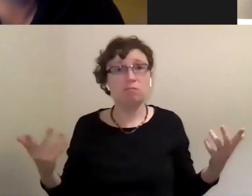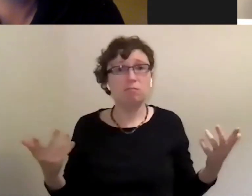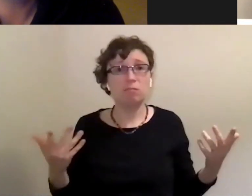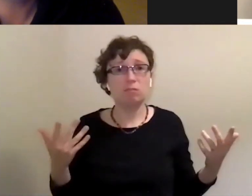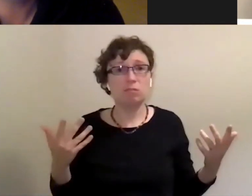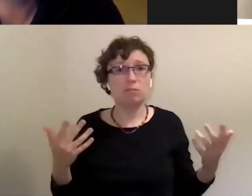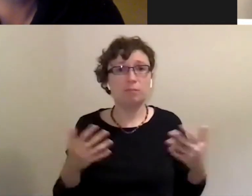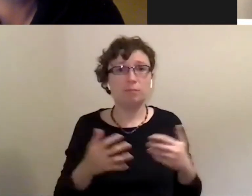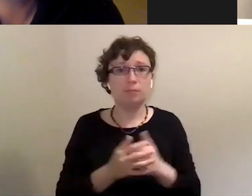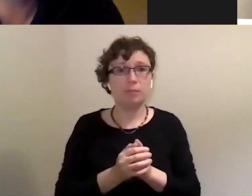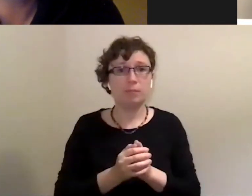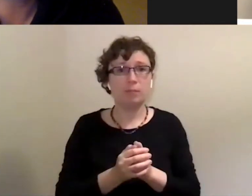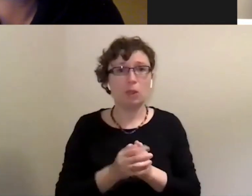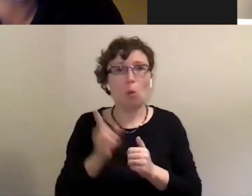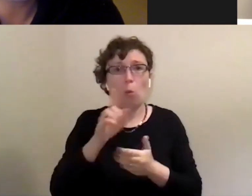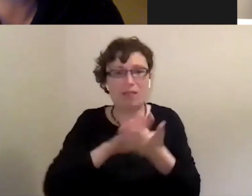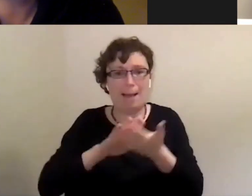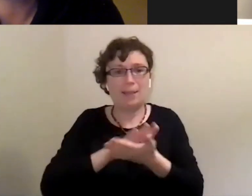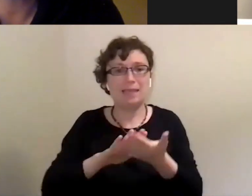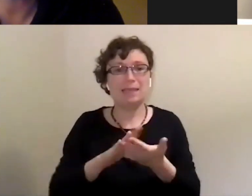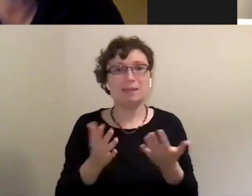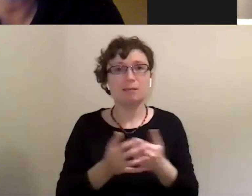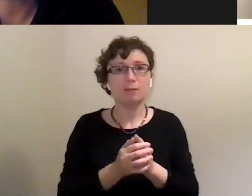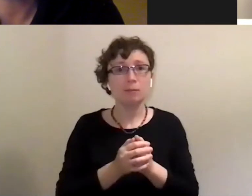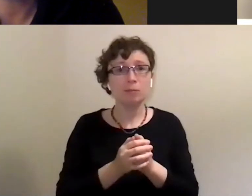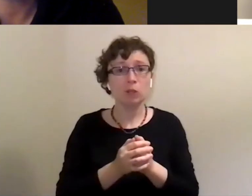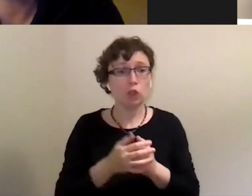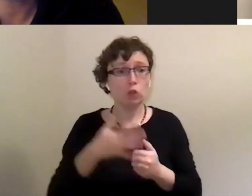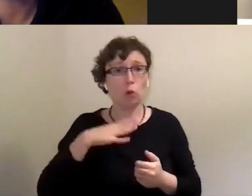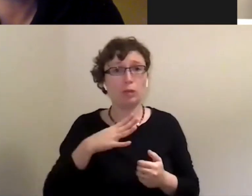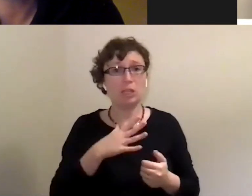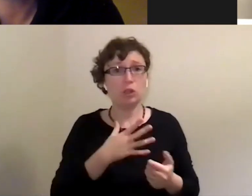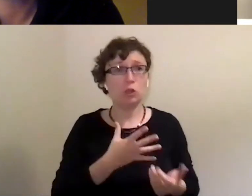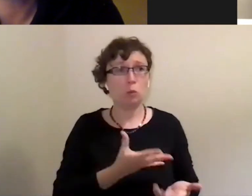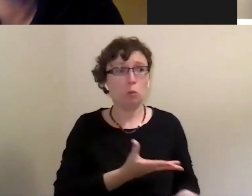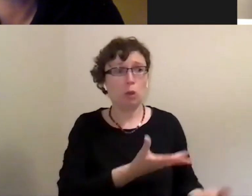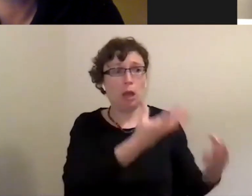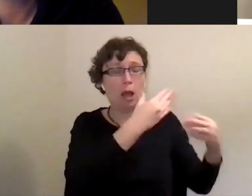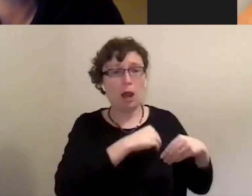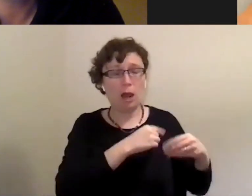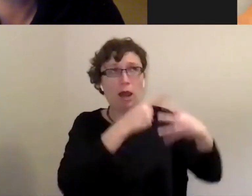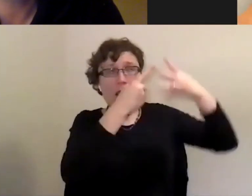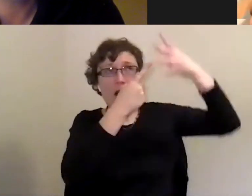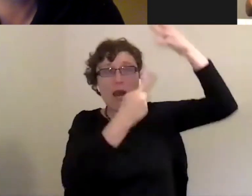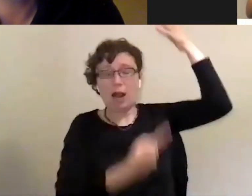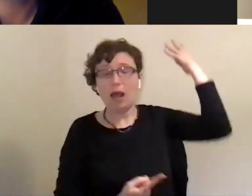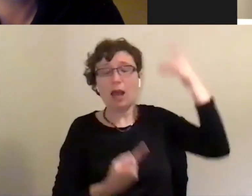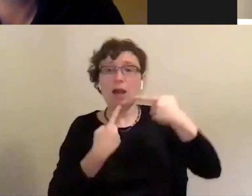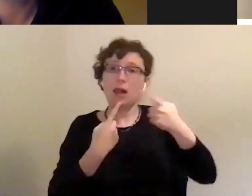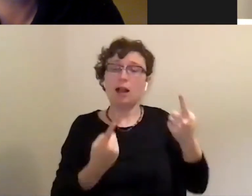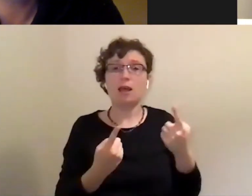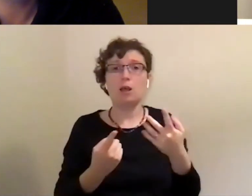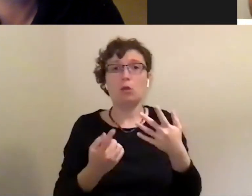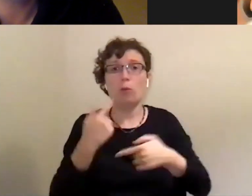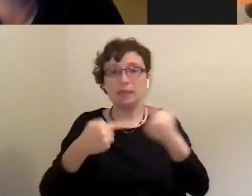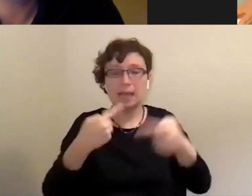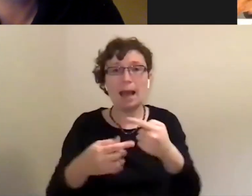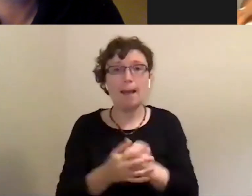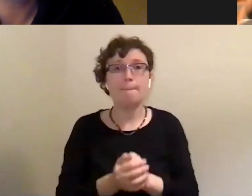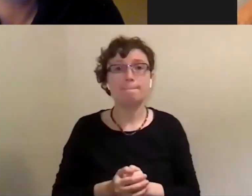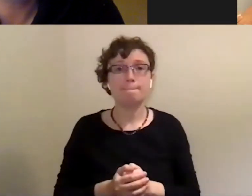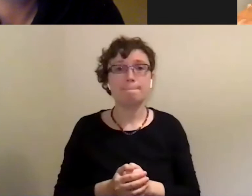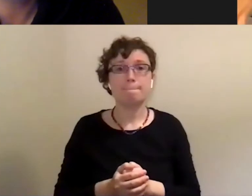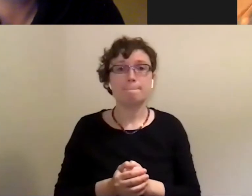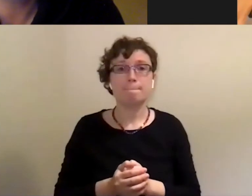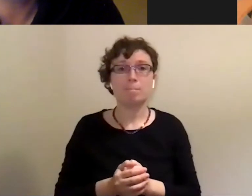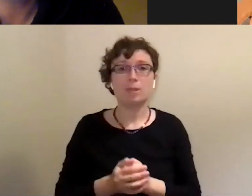don't always have to call upon experiences. And I personally wouldn't be offended if someone said a racist joke and before I had a chance to answer, a